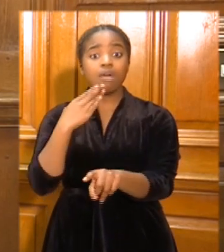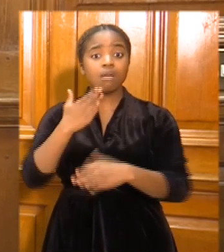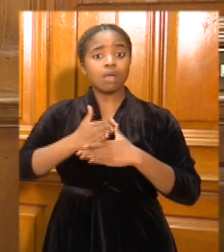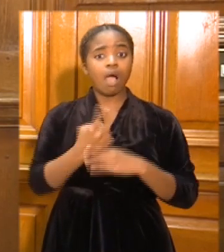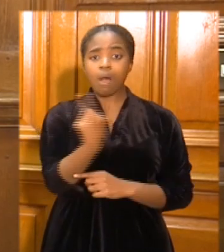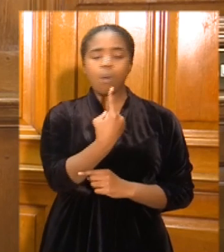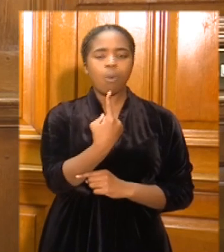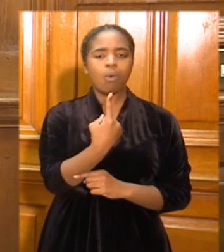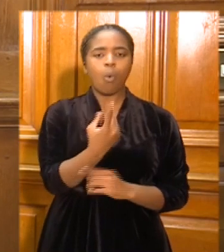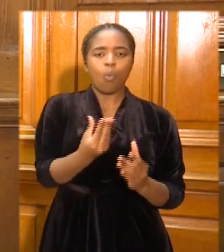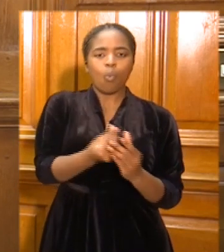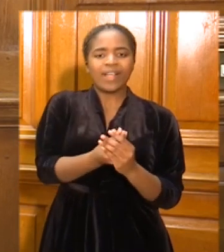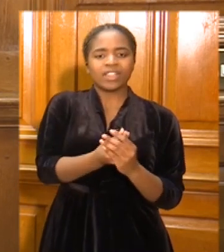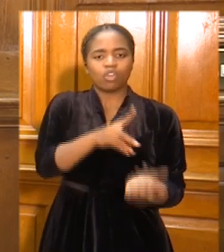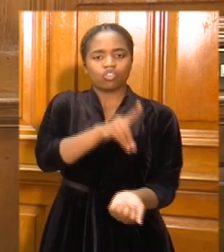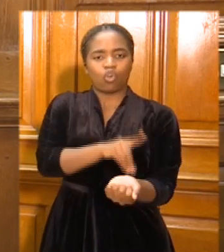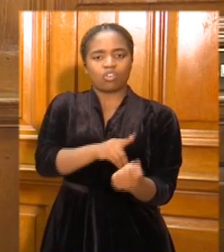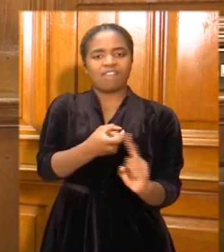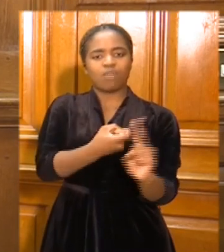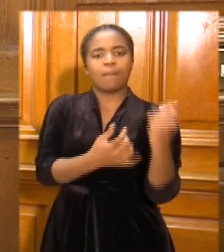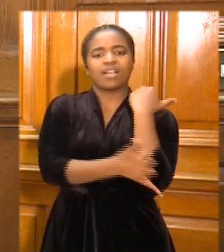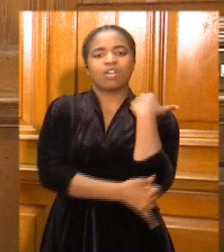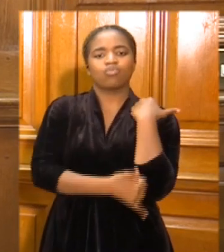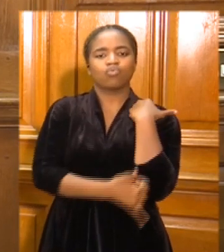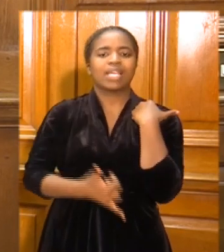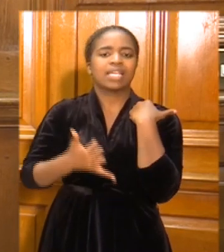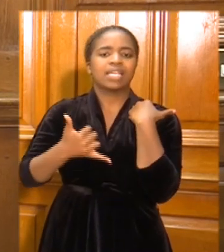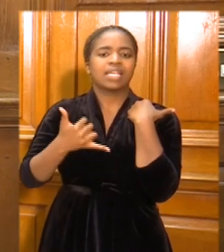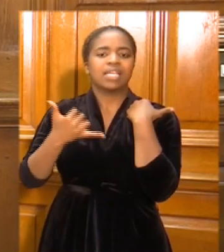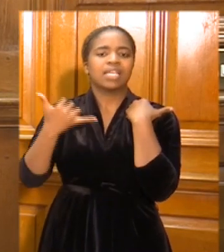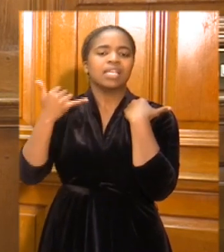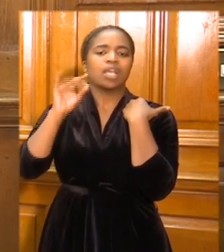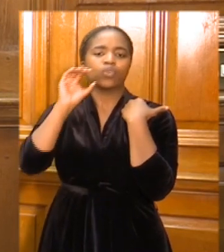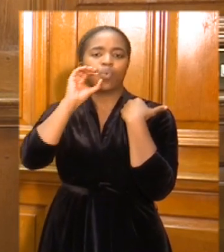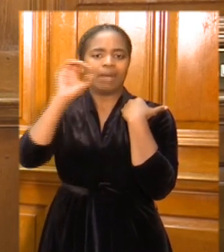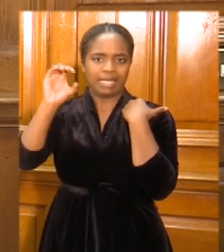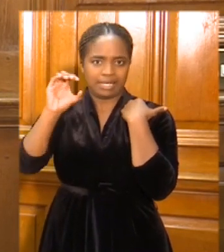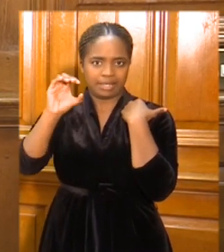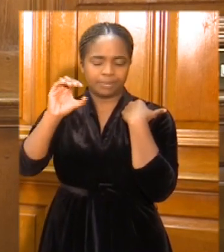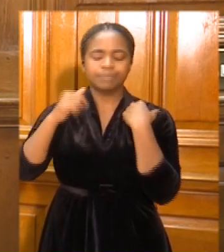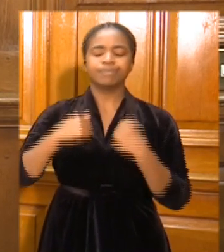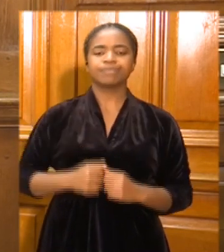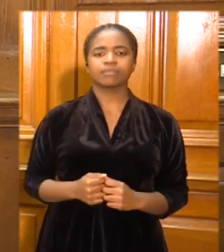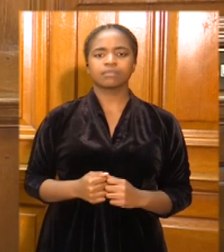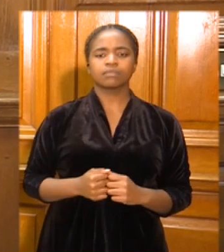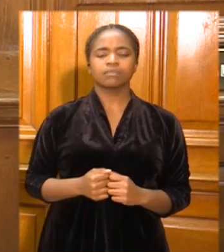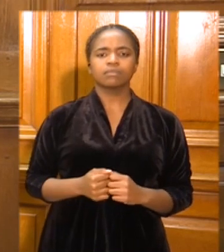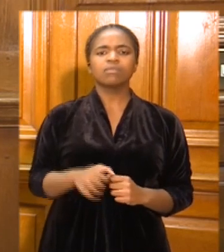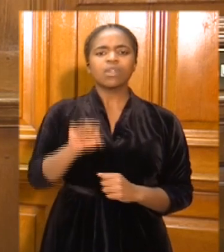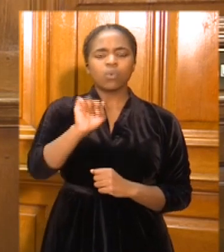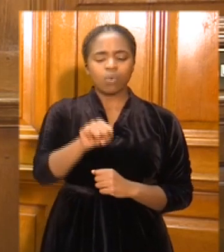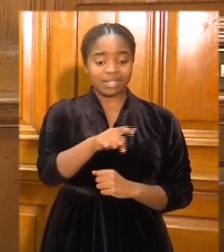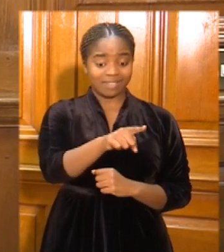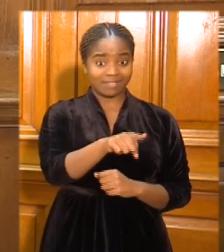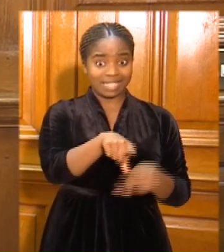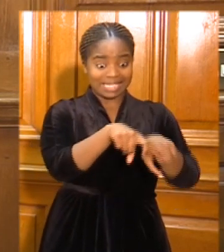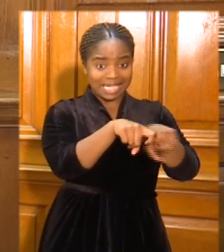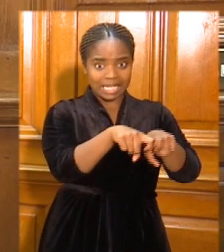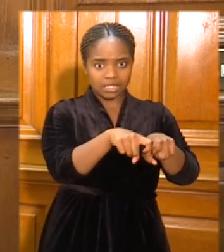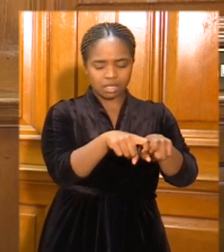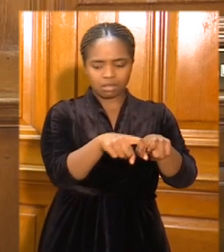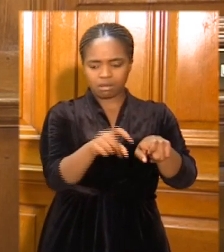are experts. We will link each hotspot to testing services, isolation